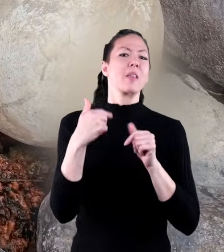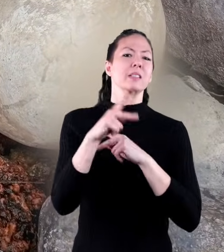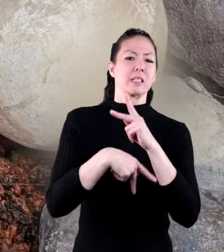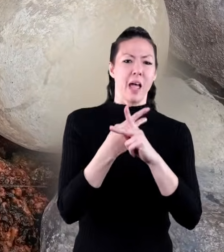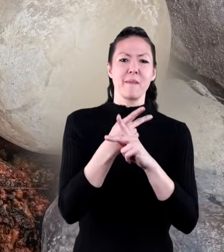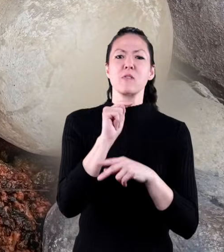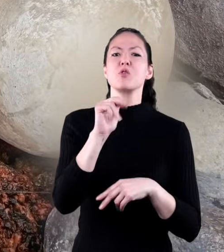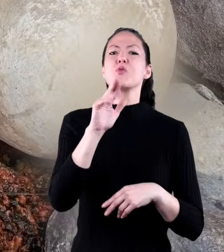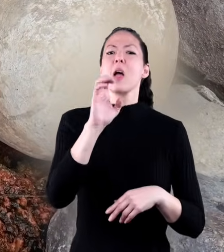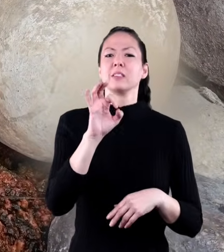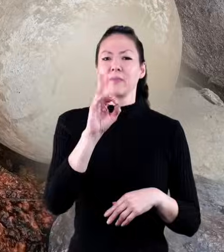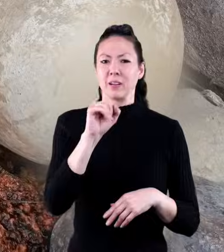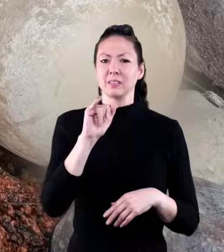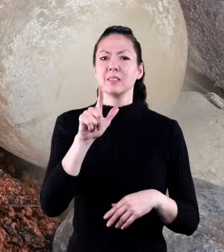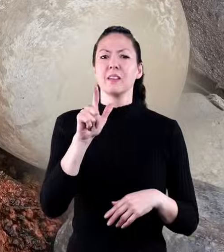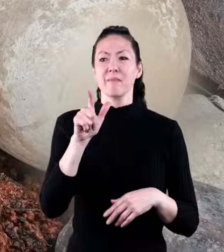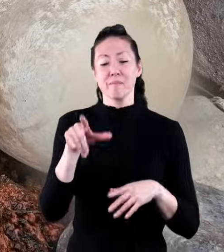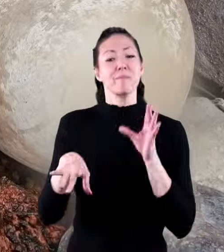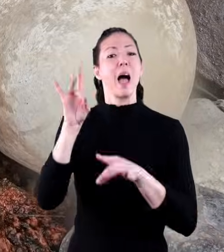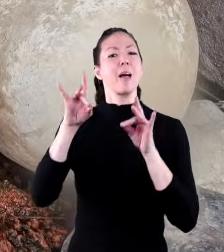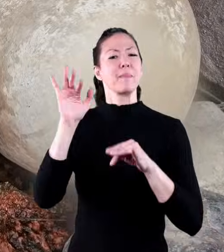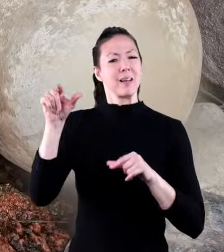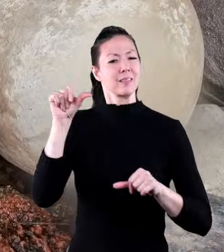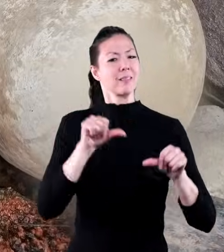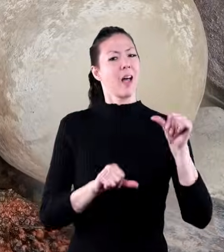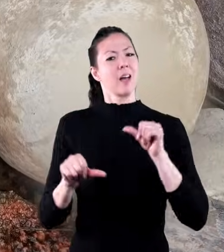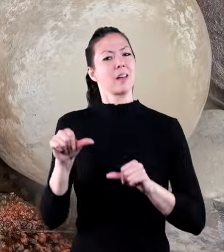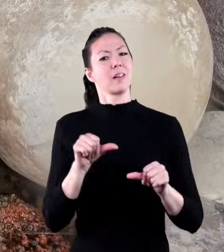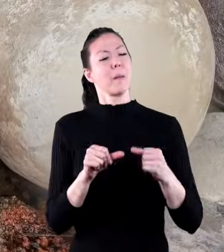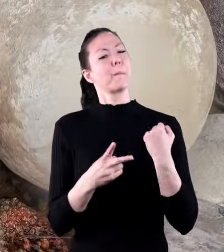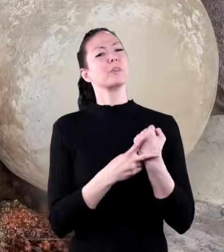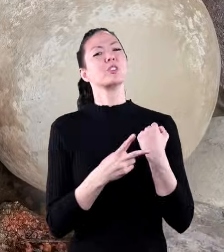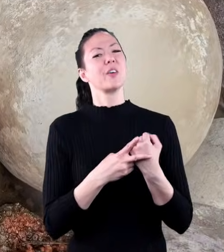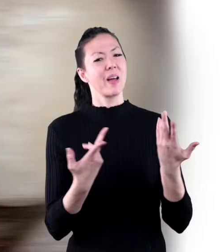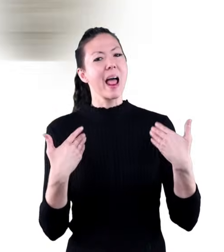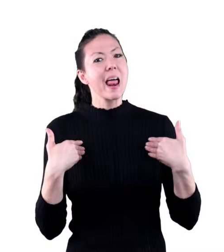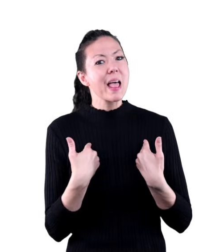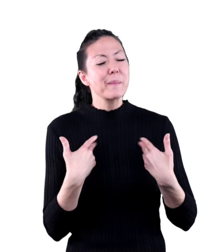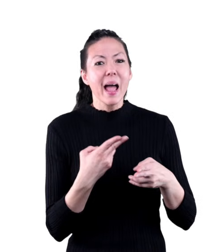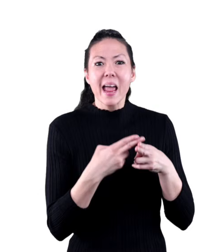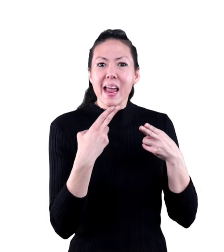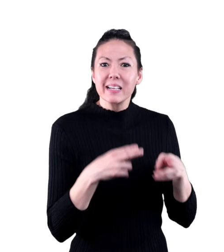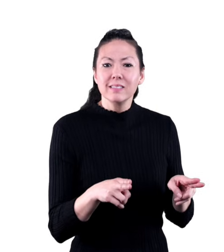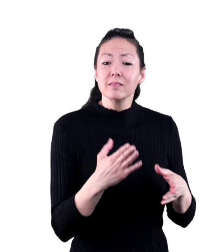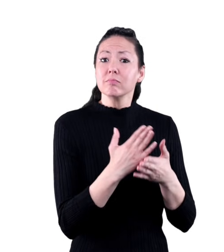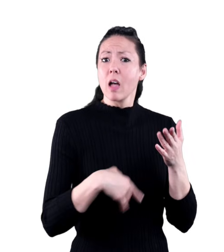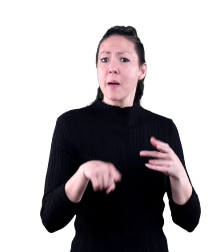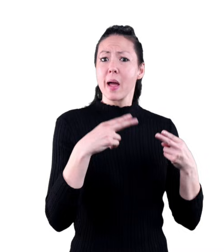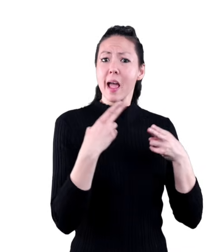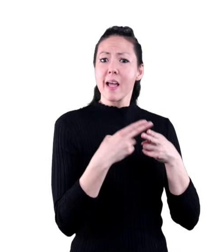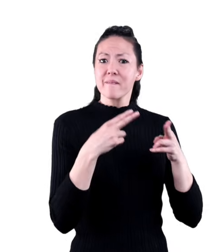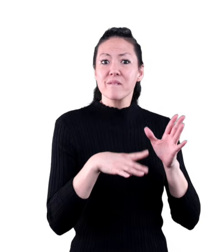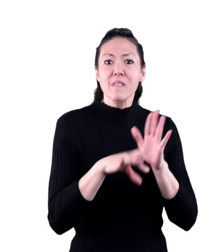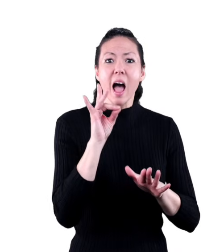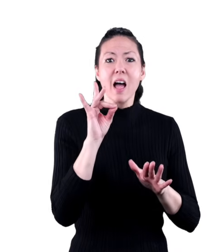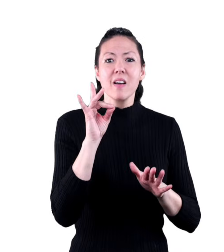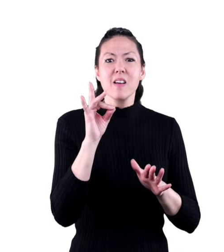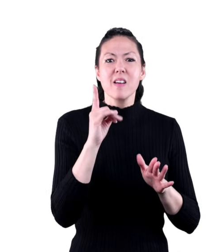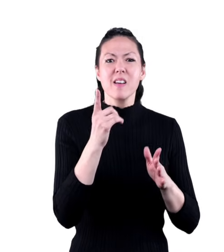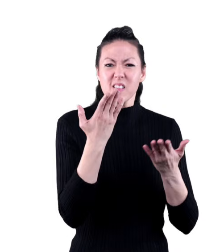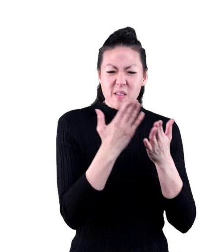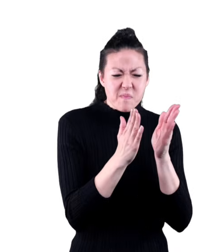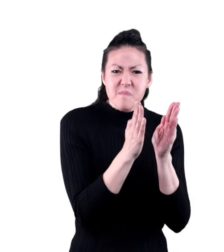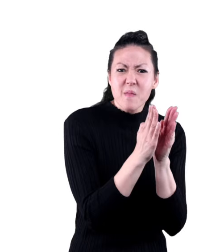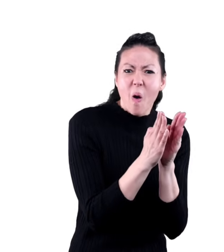fossil that has been found by scientists are preserved animal eggs. Some eggs that have been found are as